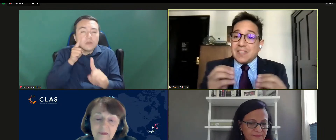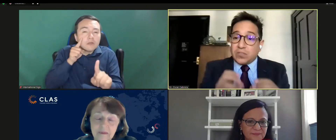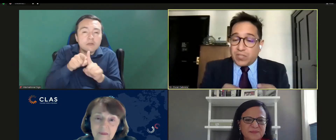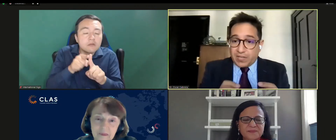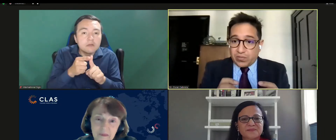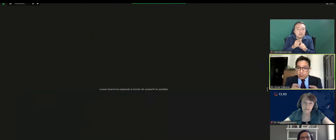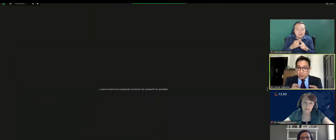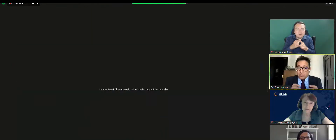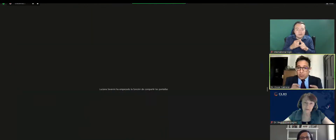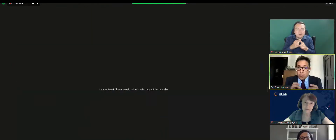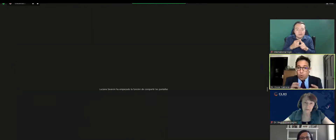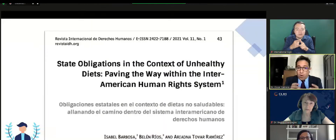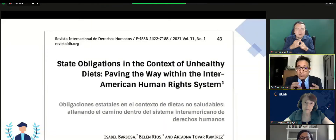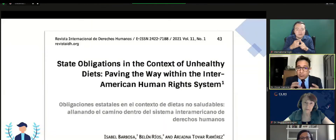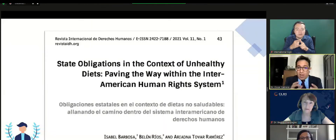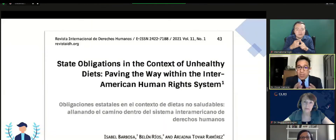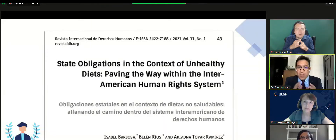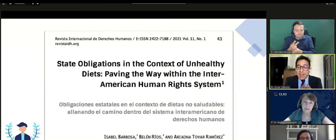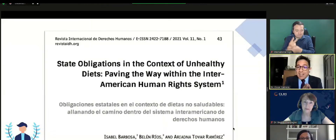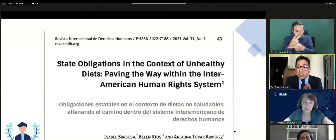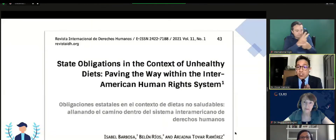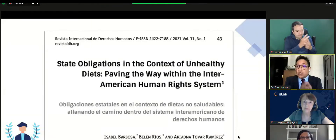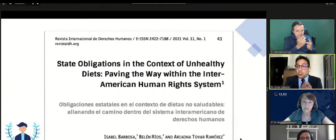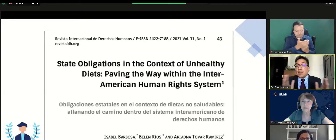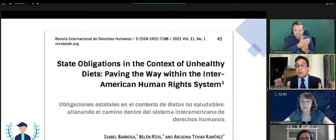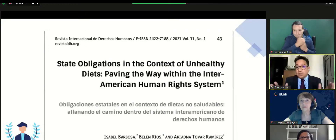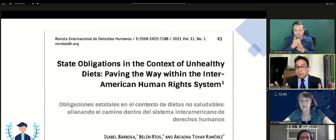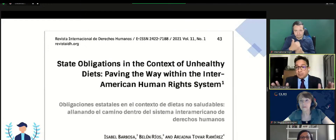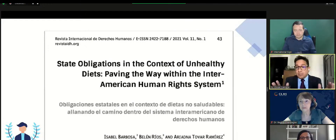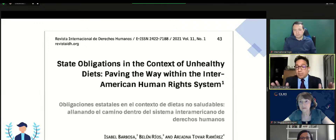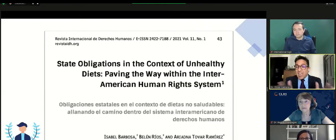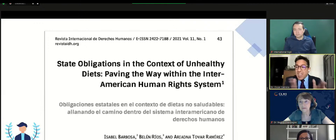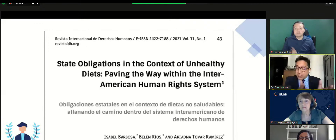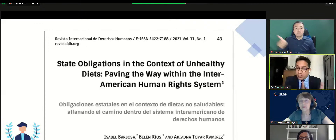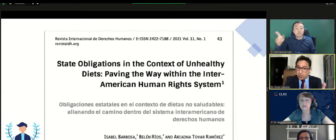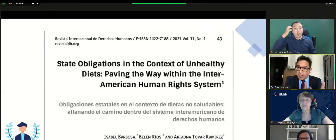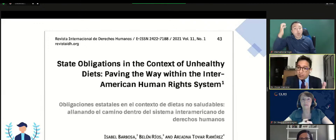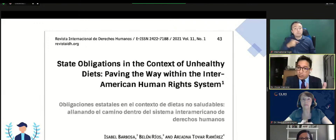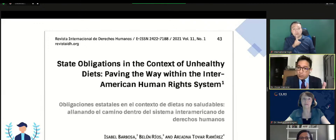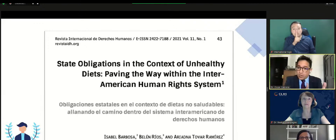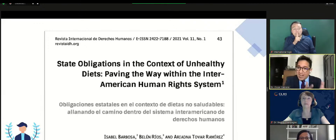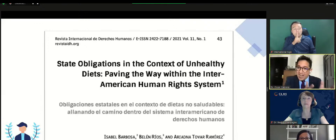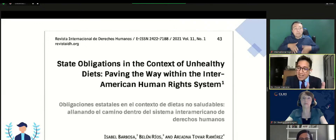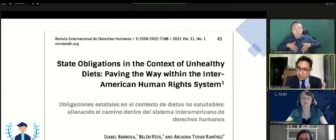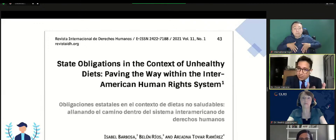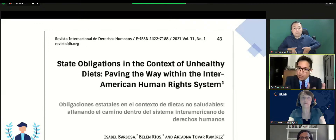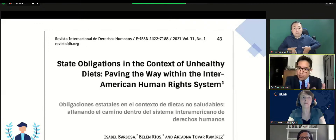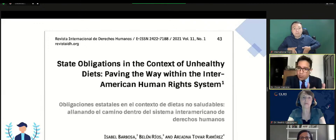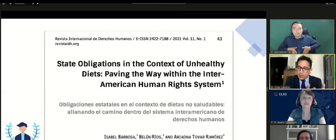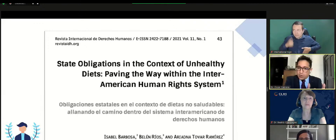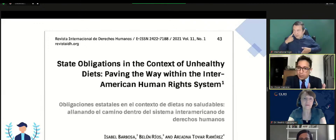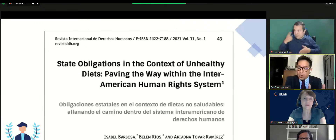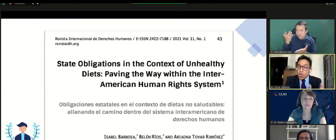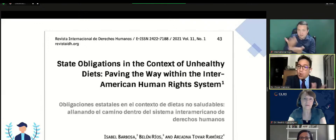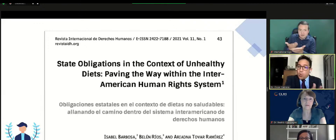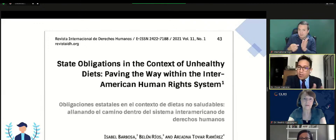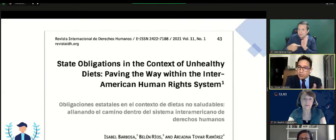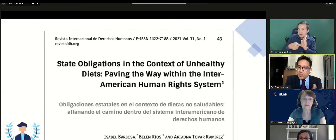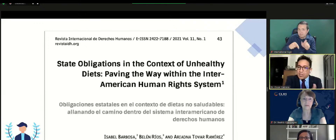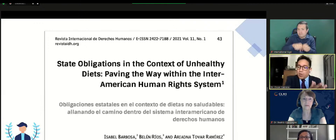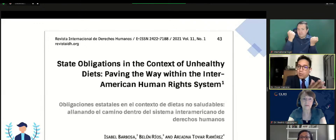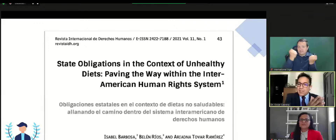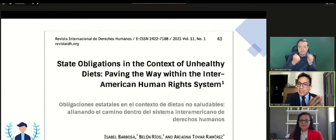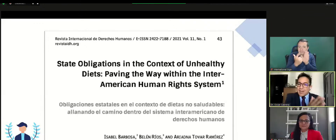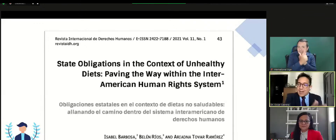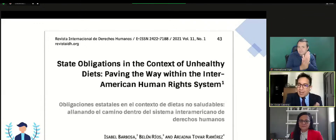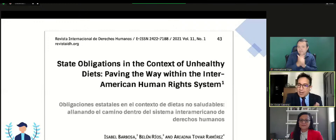public health. That falls to the government. And in this context, when there is total lack of action by a